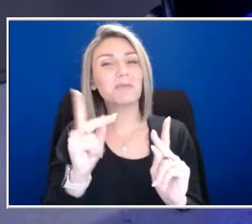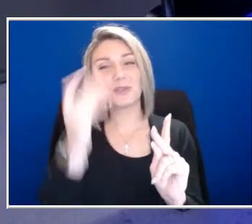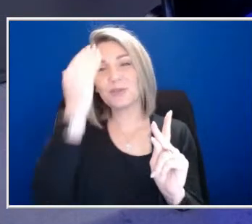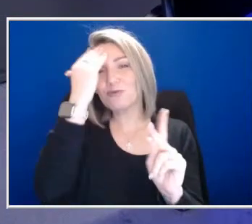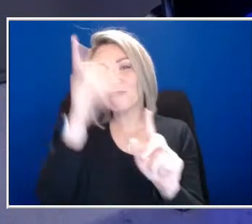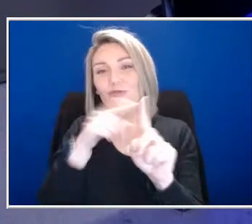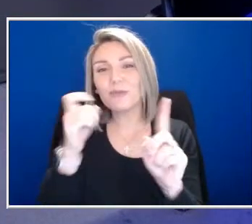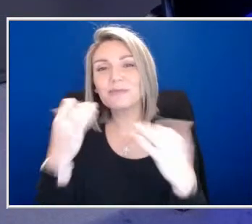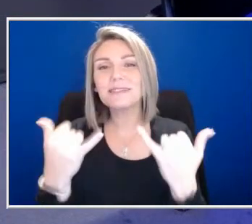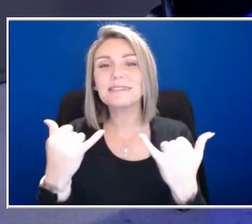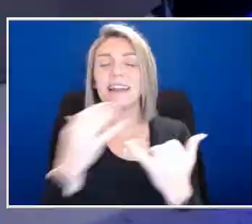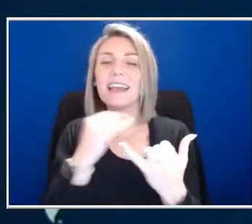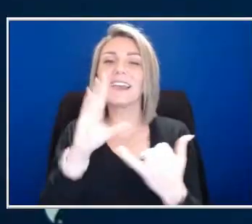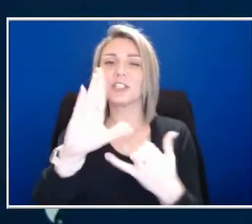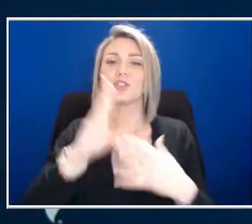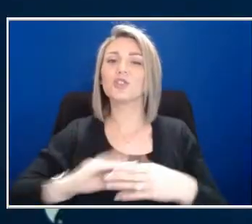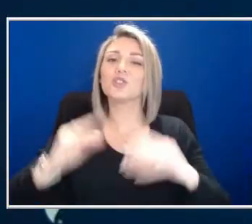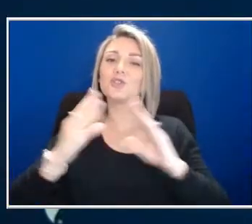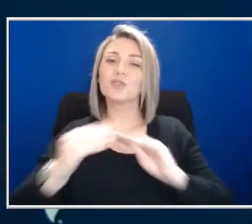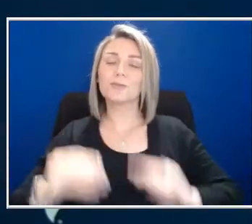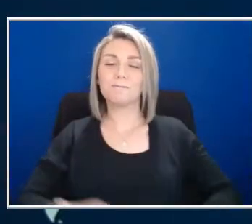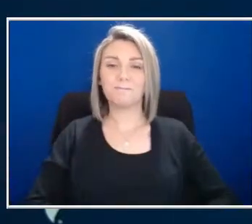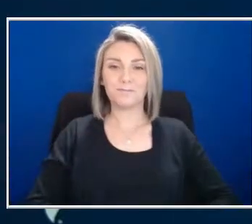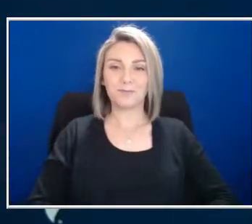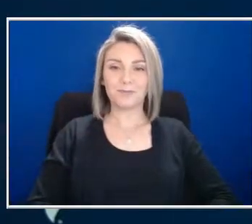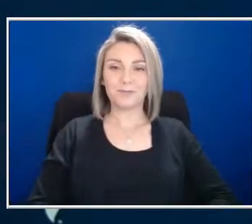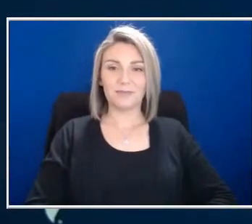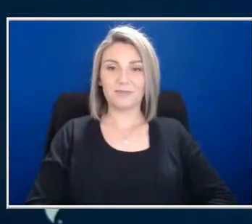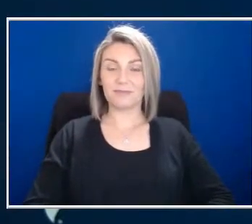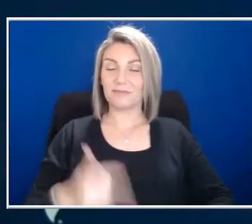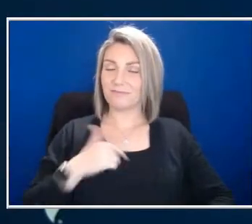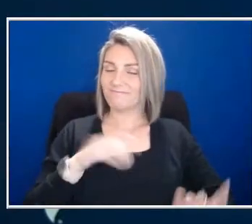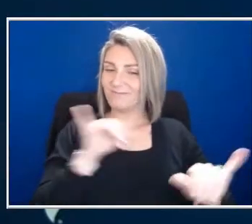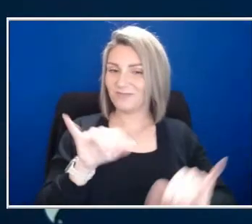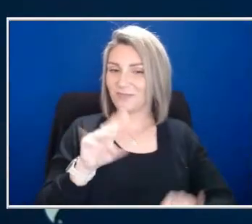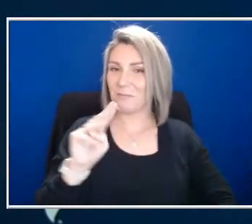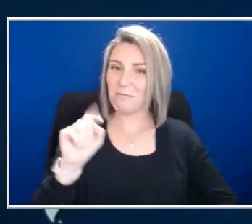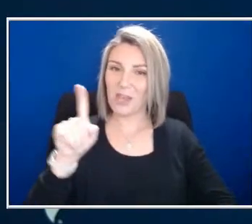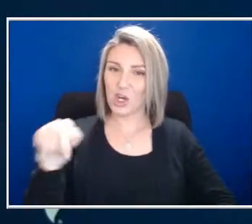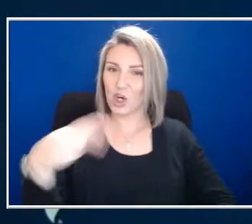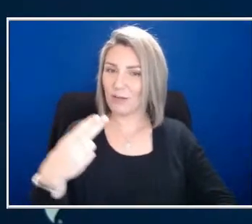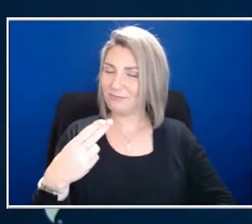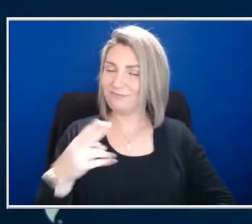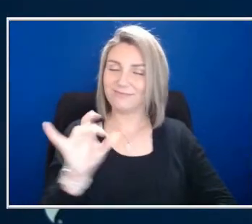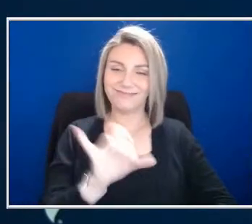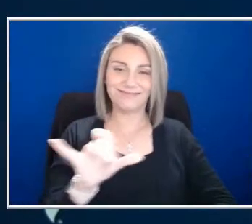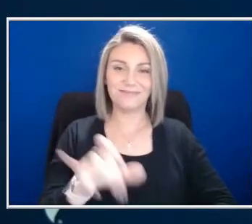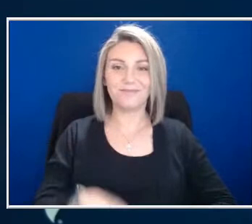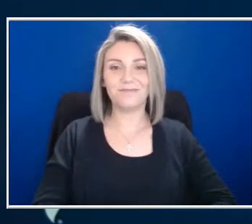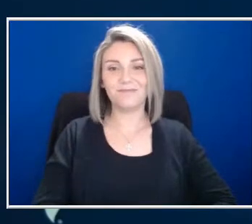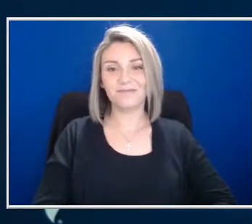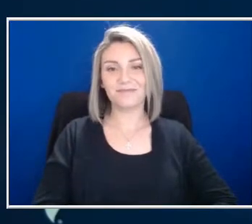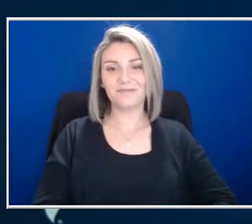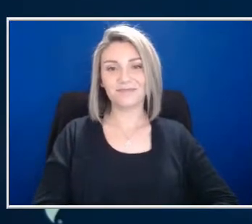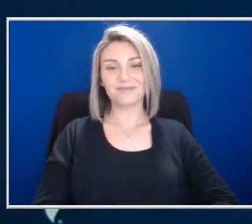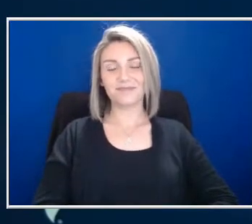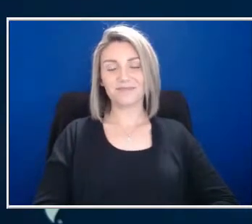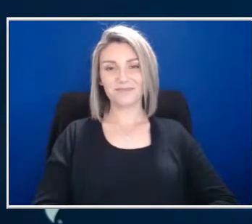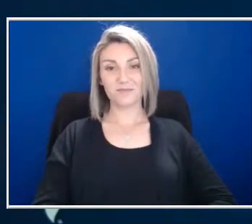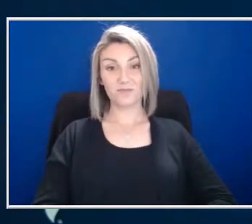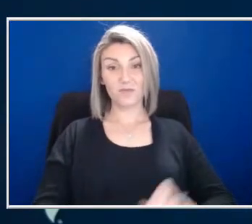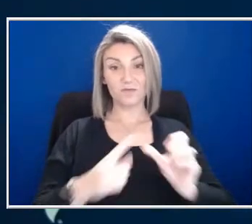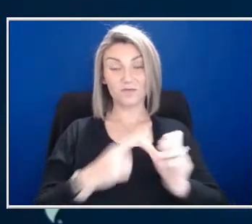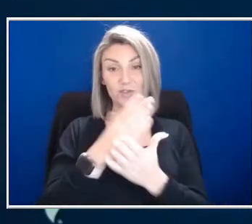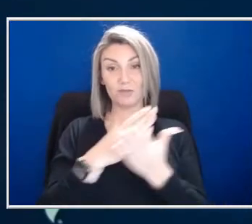and from your story? Well, I'll echo what Meredith said, is that, I think the first part was I